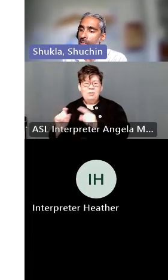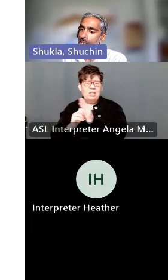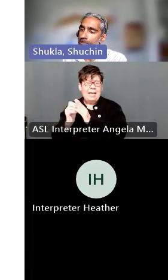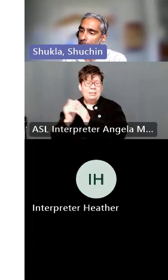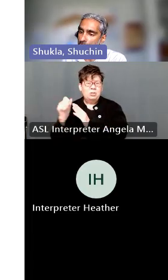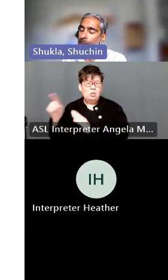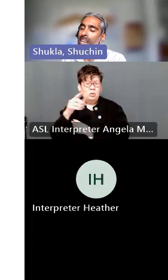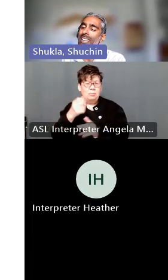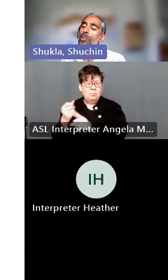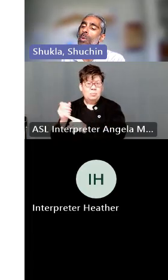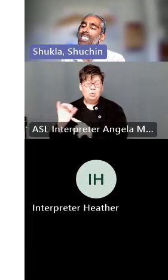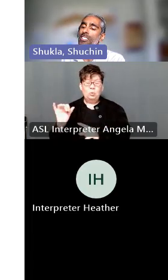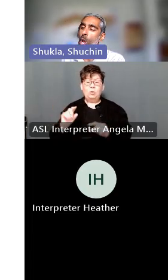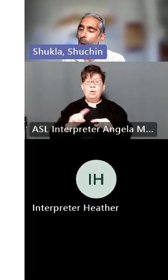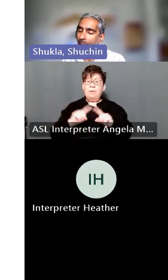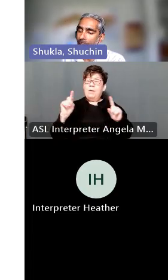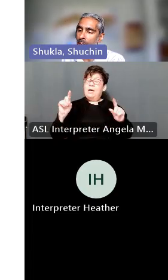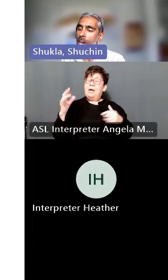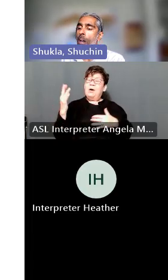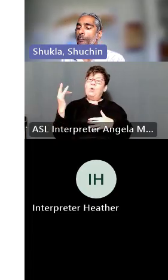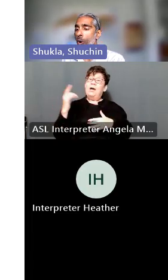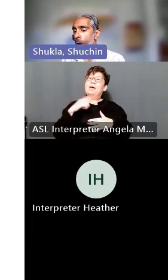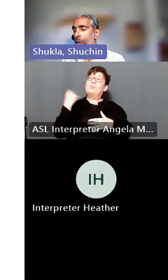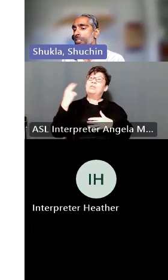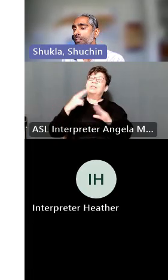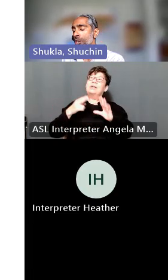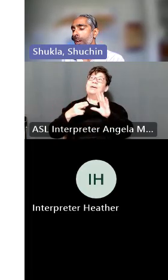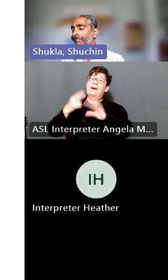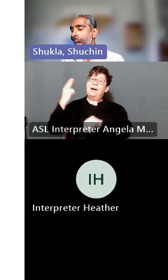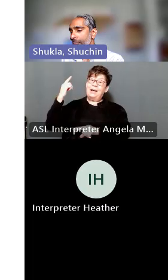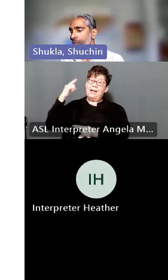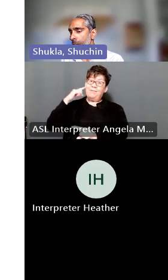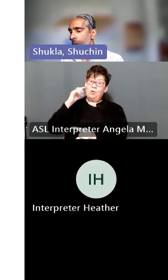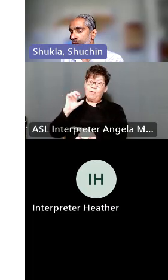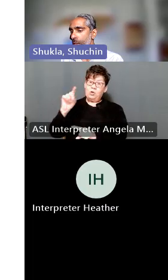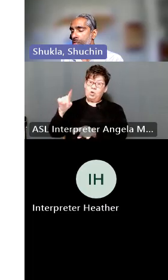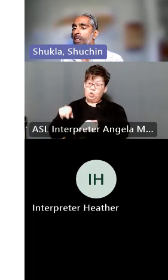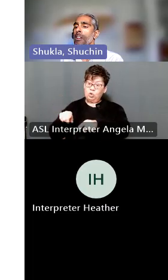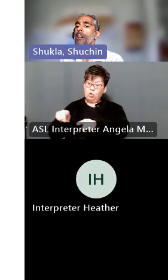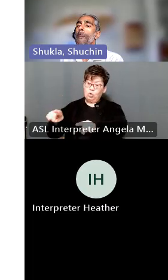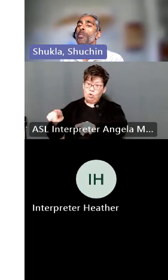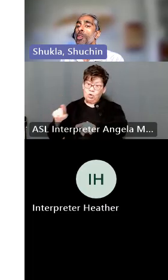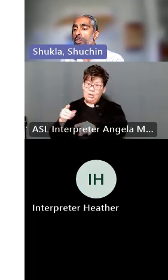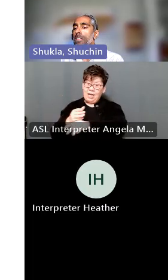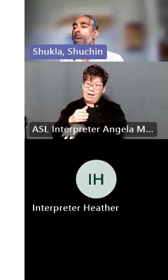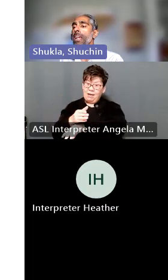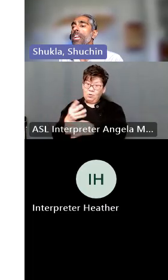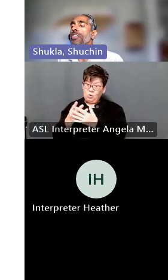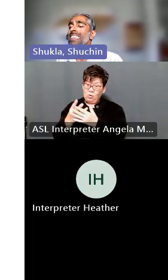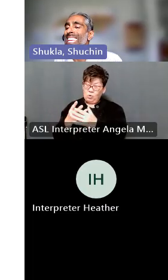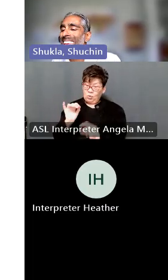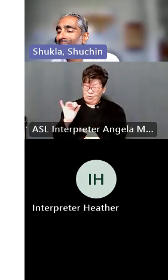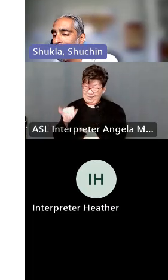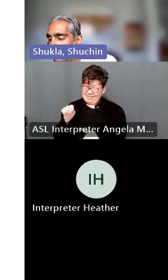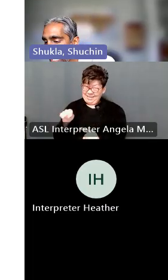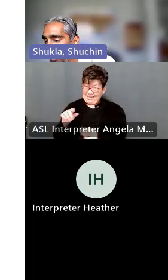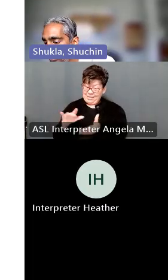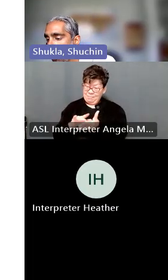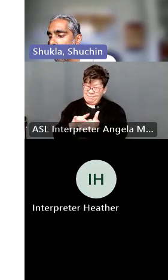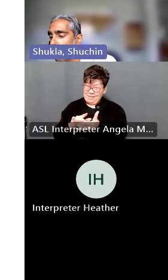cetera. And then especially because the risk is so high for overdose during and after incarceration, using the medication